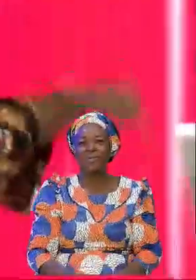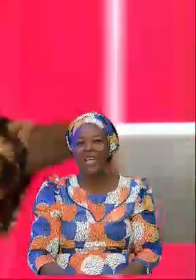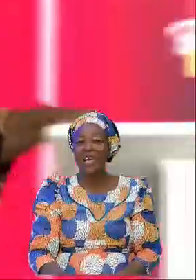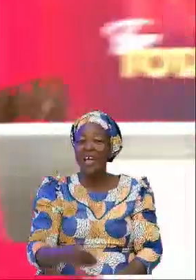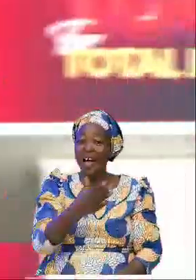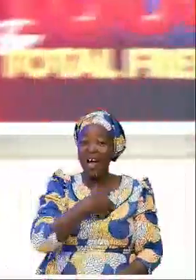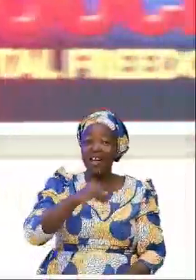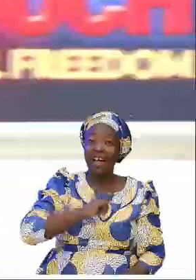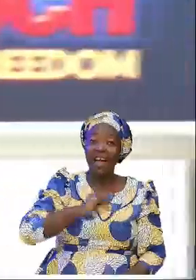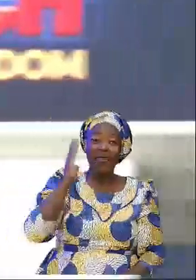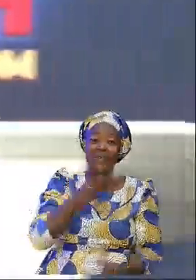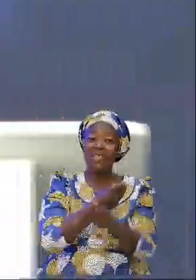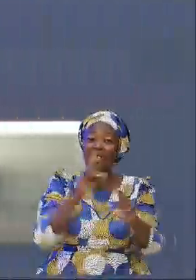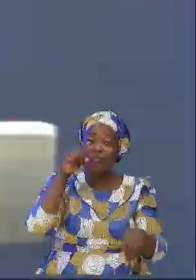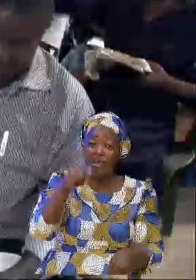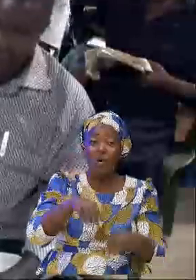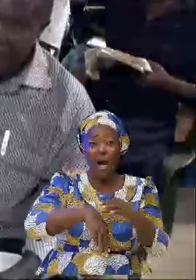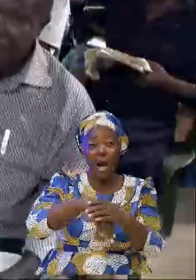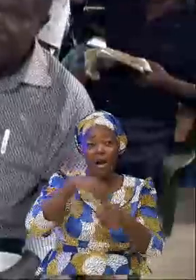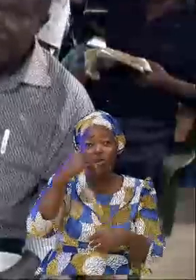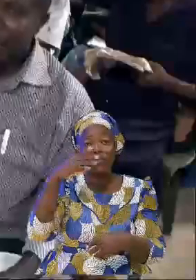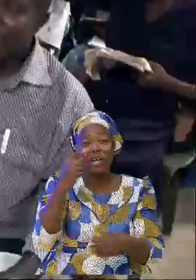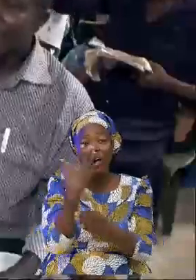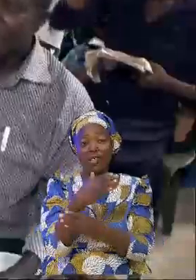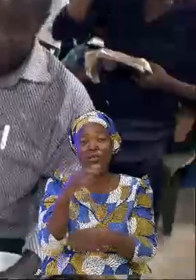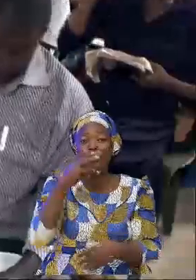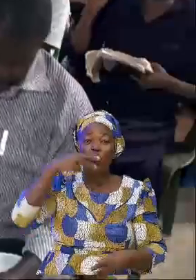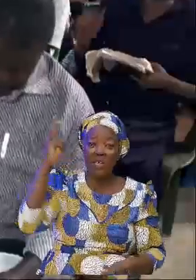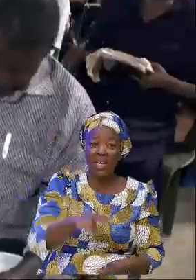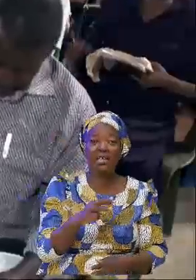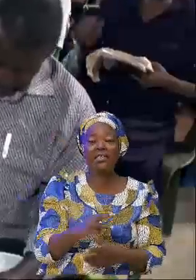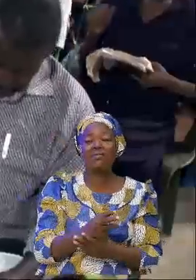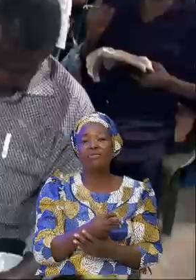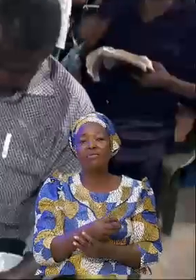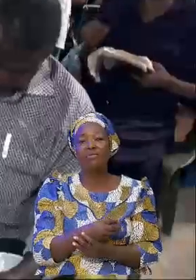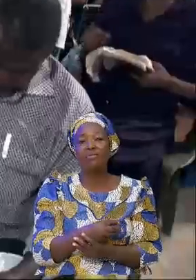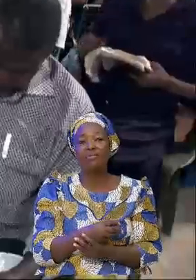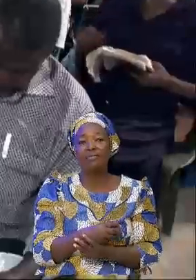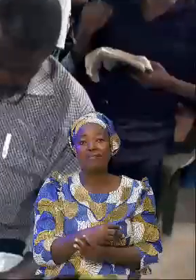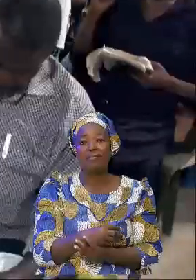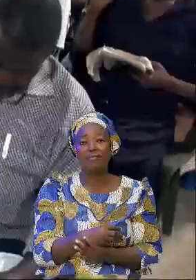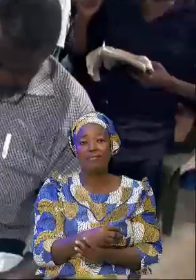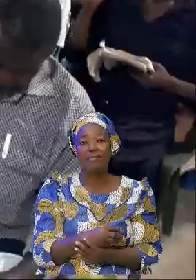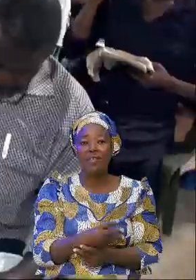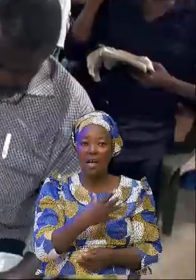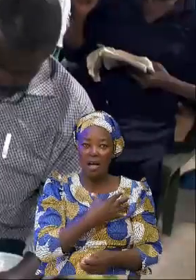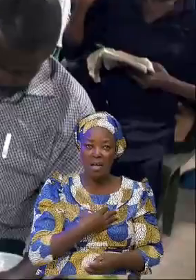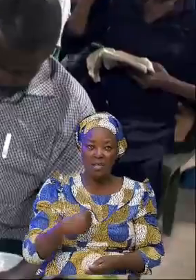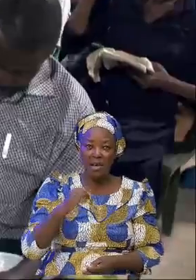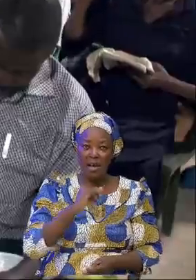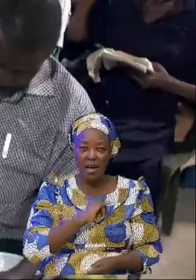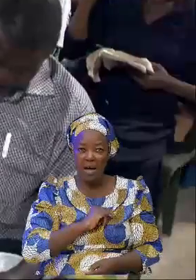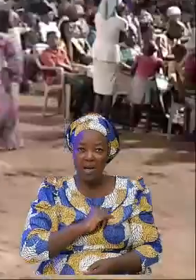the hands of the wicked. And I will deliver thee out of the hand of